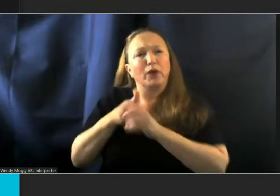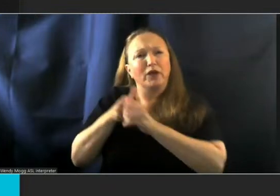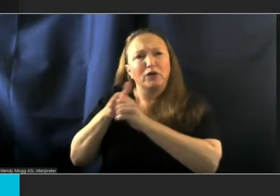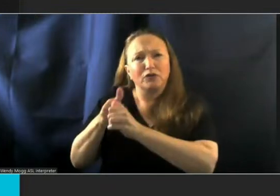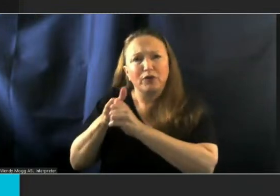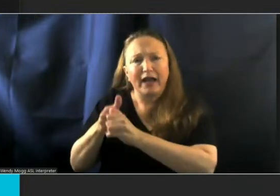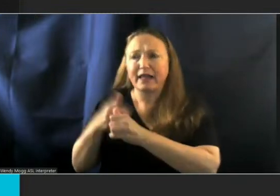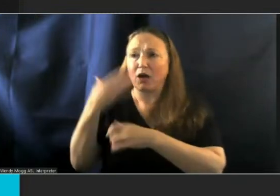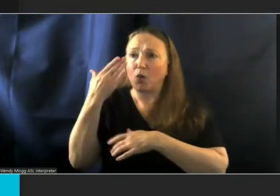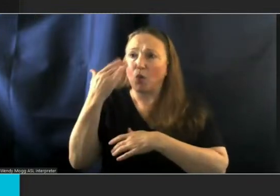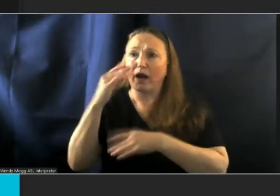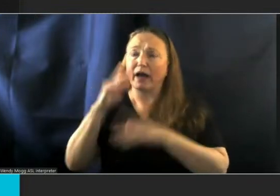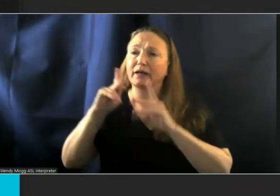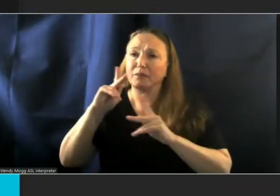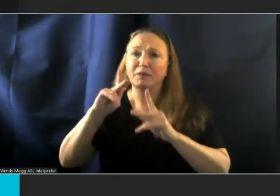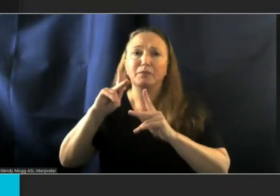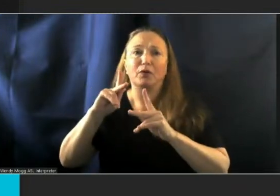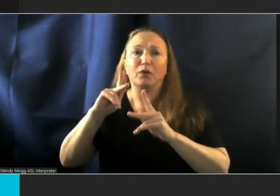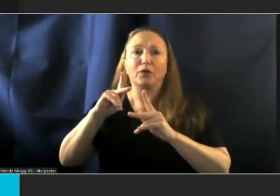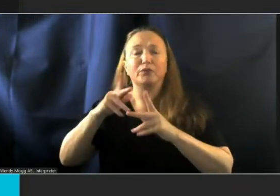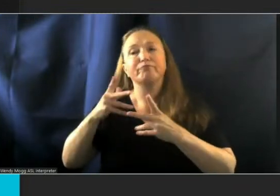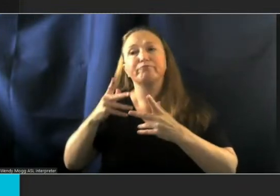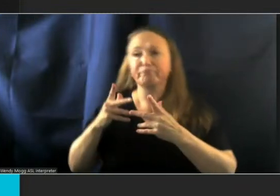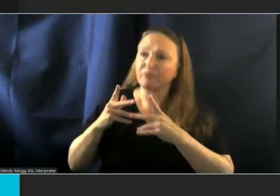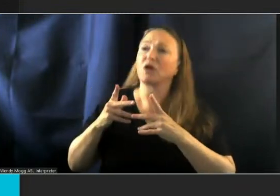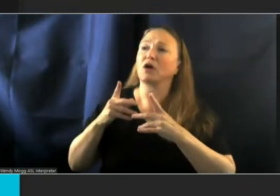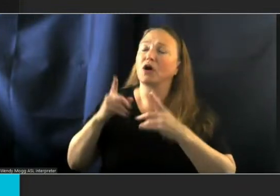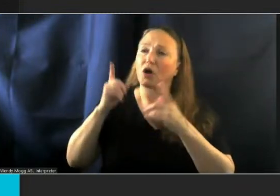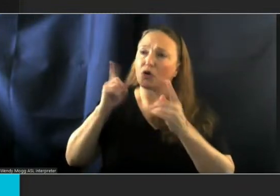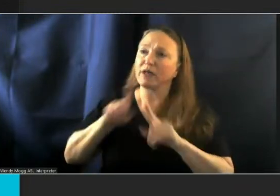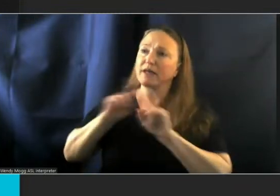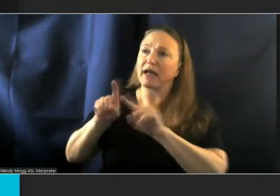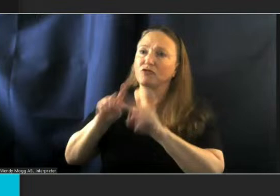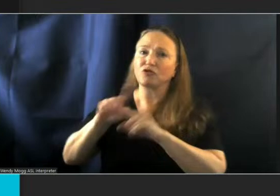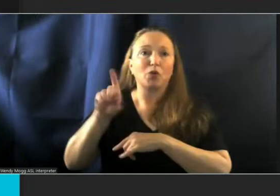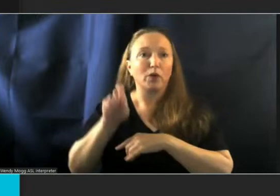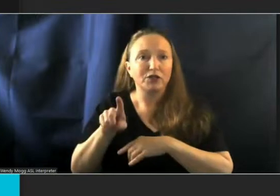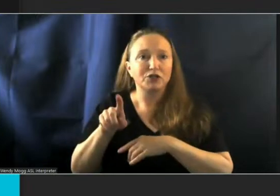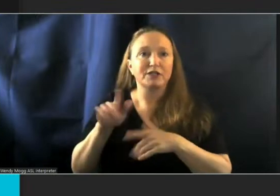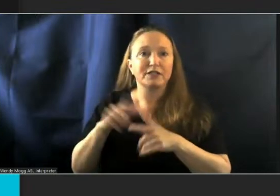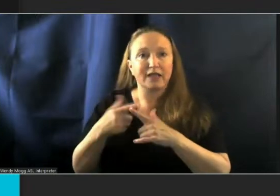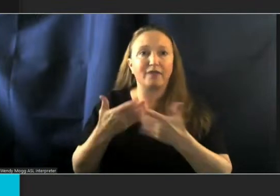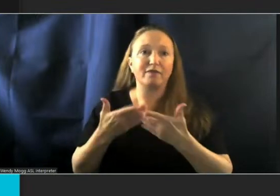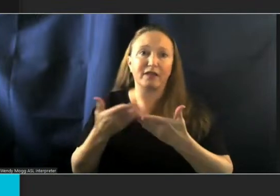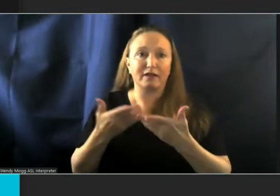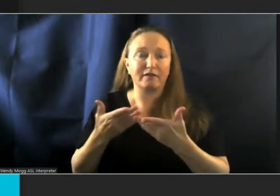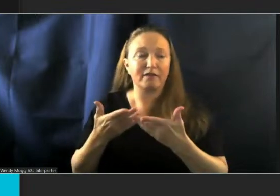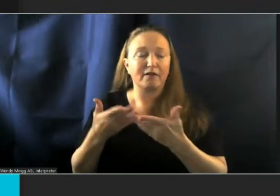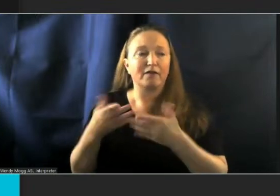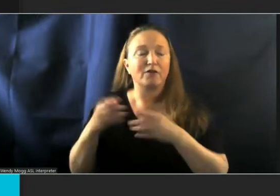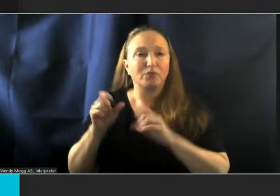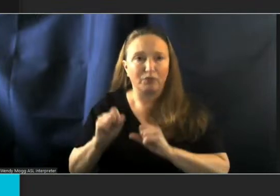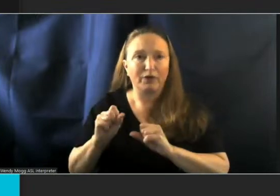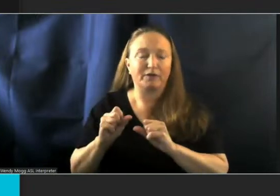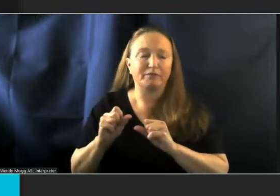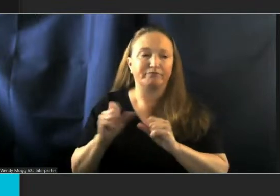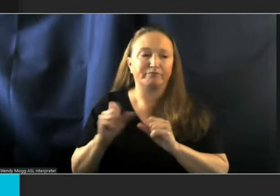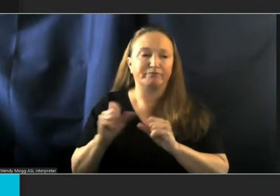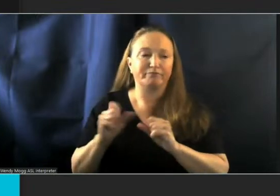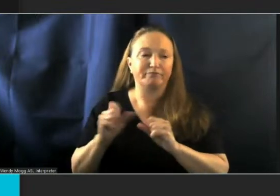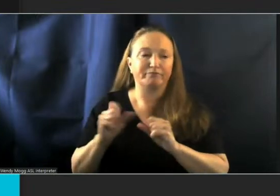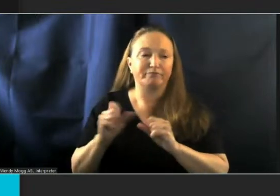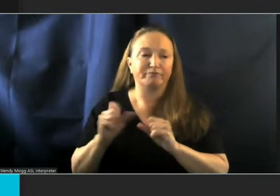with our CICT team members. Our state staff are going to be pulled back by the